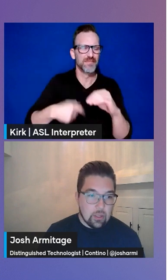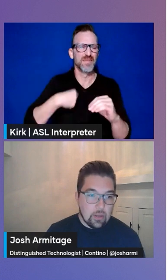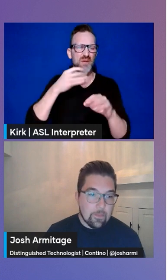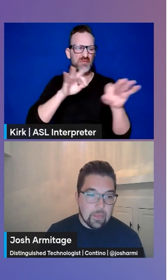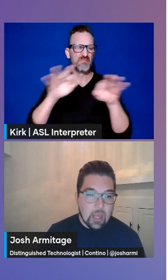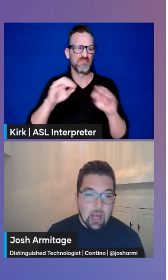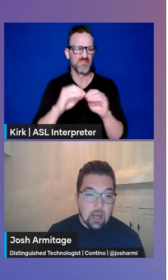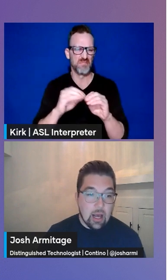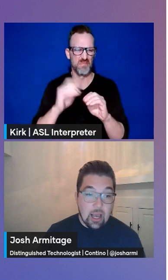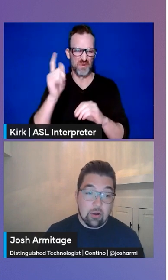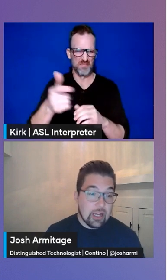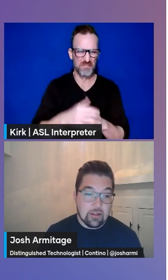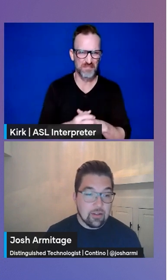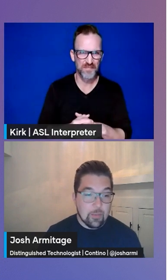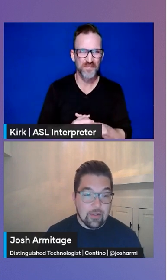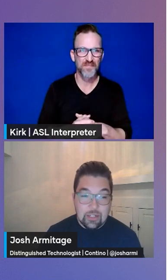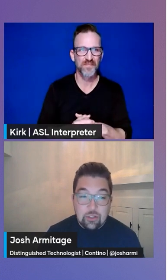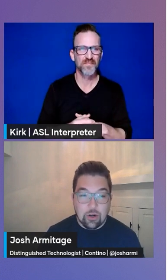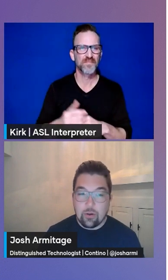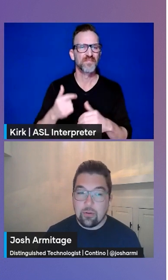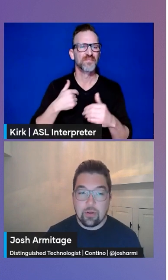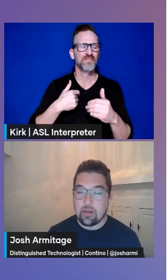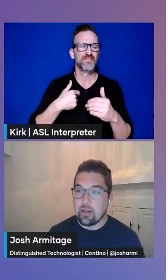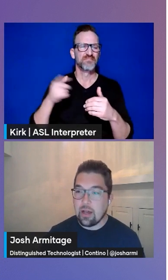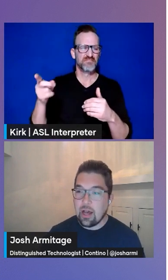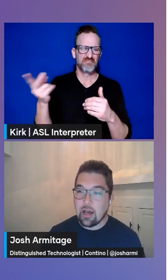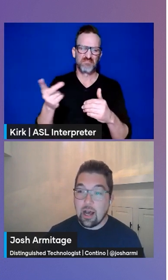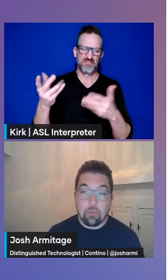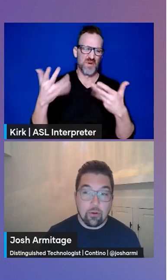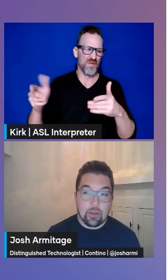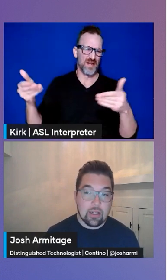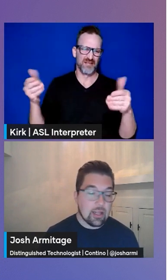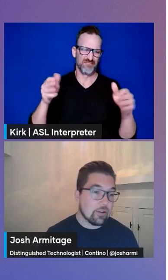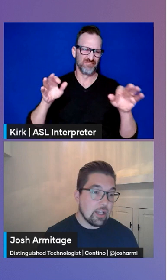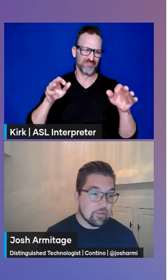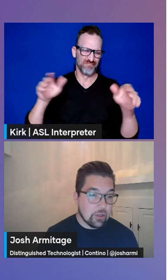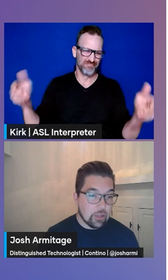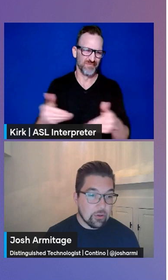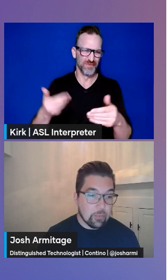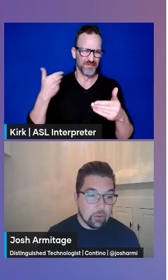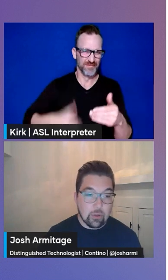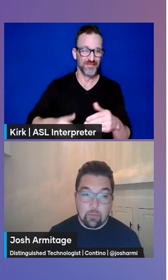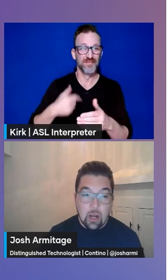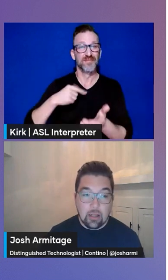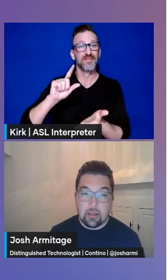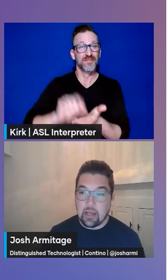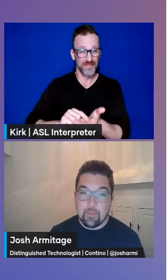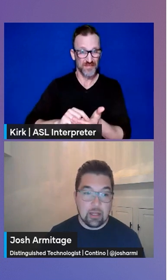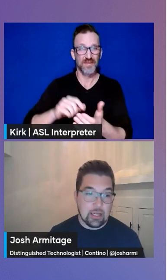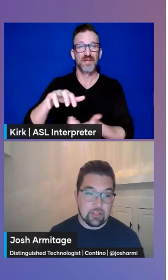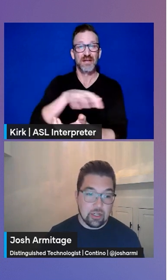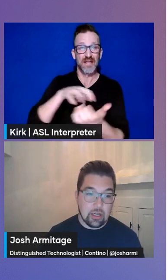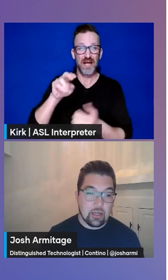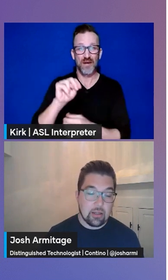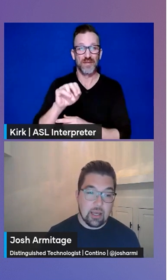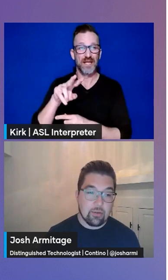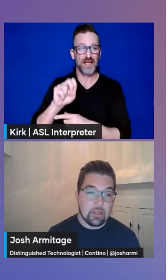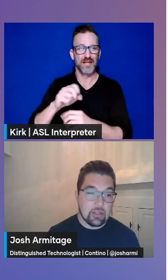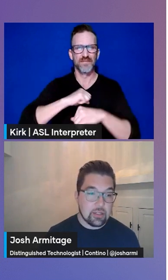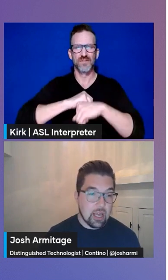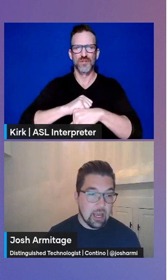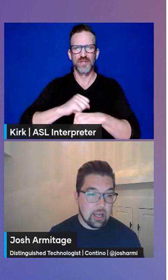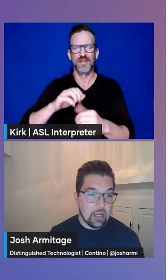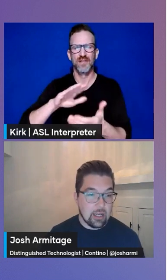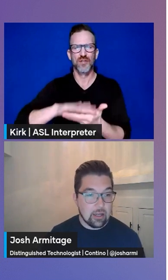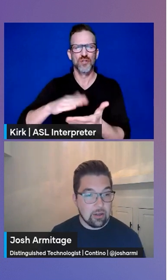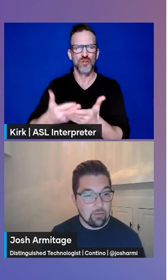So, I already had a bit of an intro. I wrote the Cloud Native Security Cookbook with O'Reilly that came out last year. There